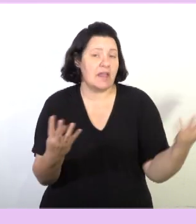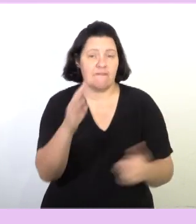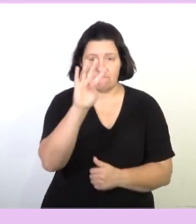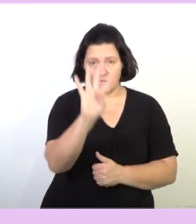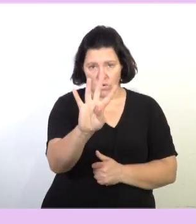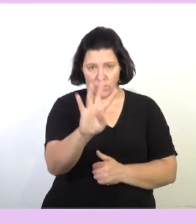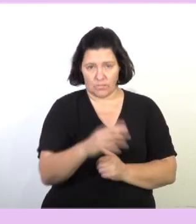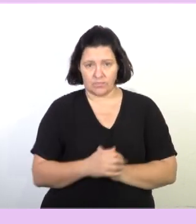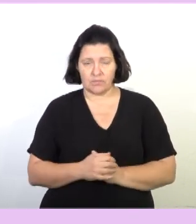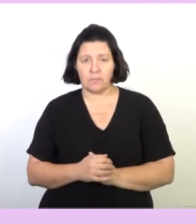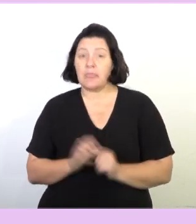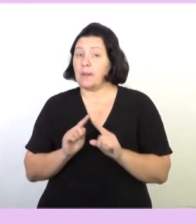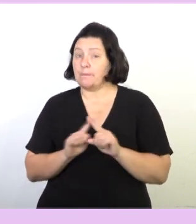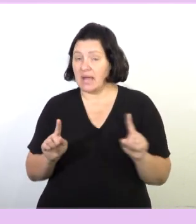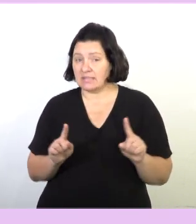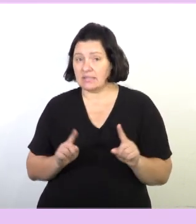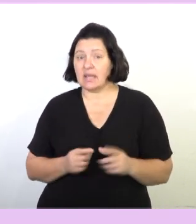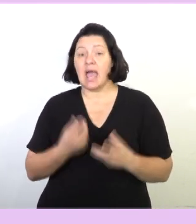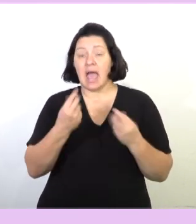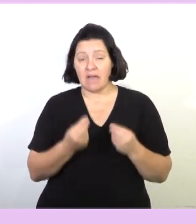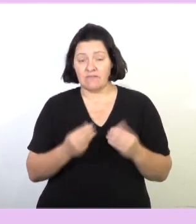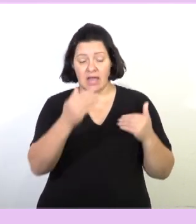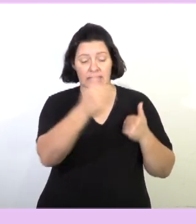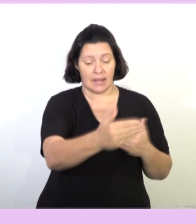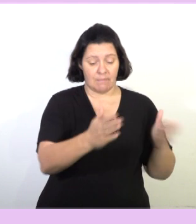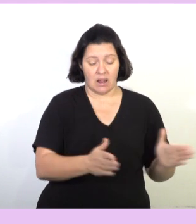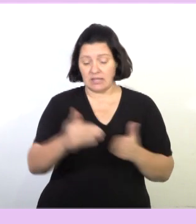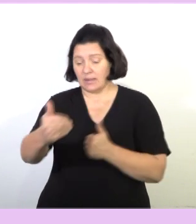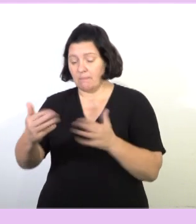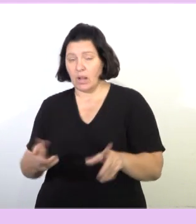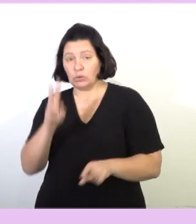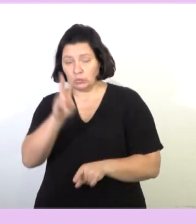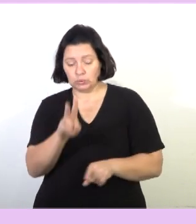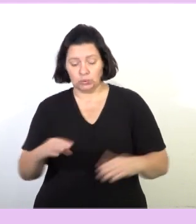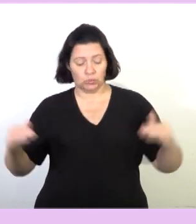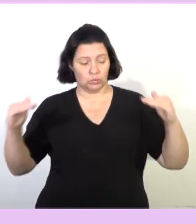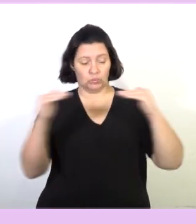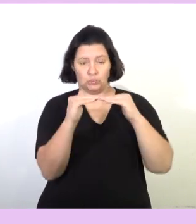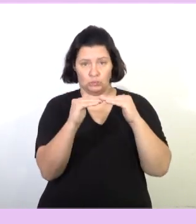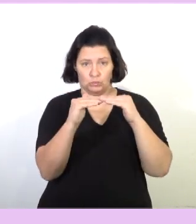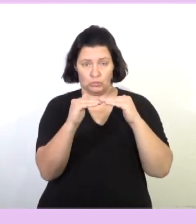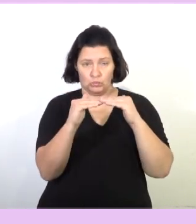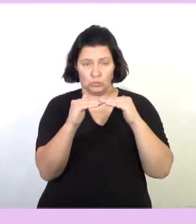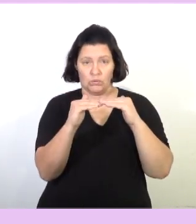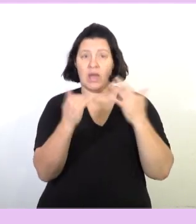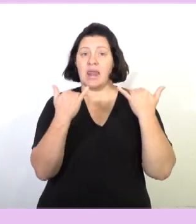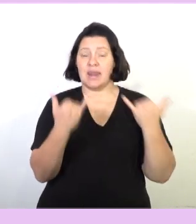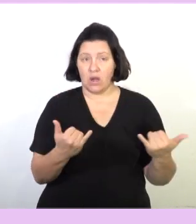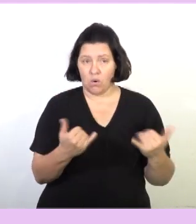can sit on that table. However, if there are 2 tables, remember they join them